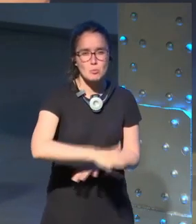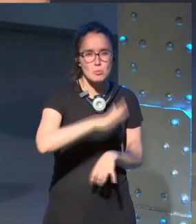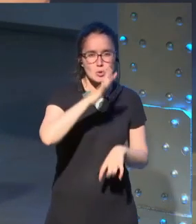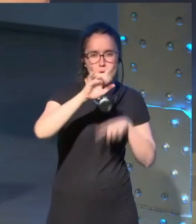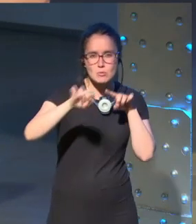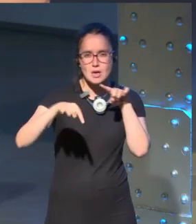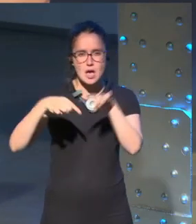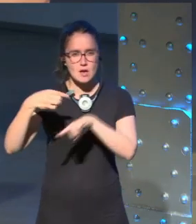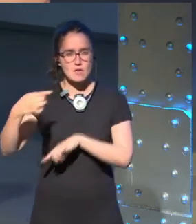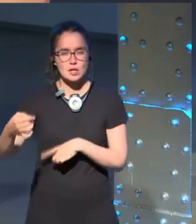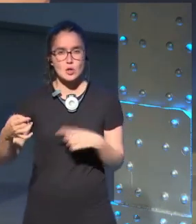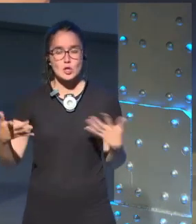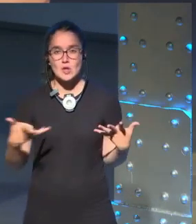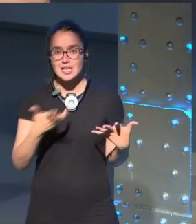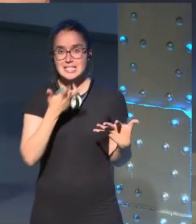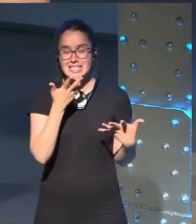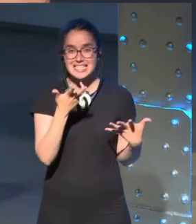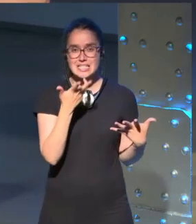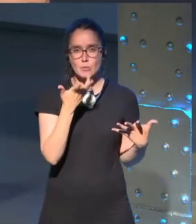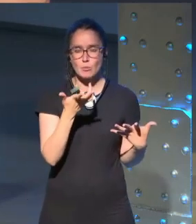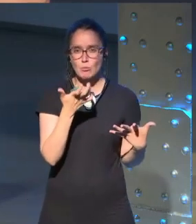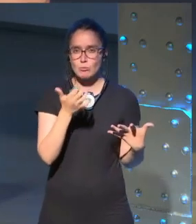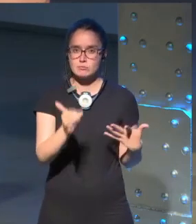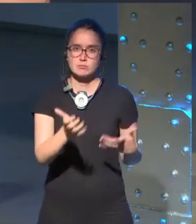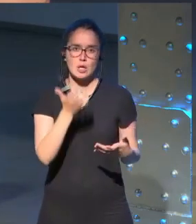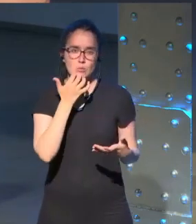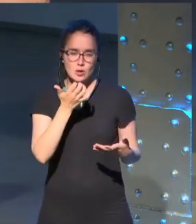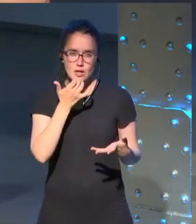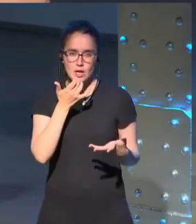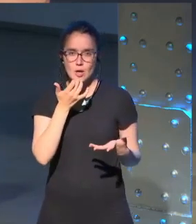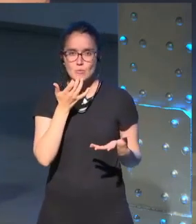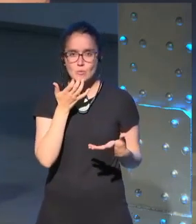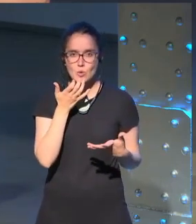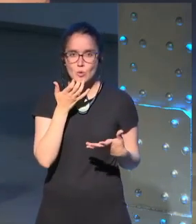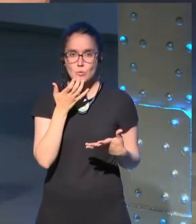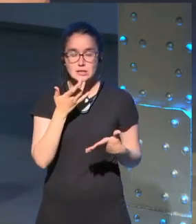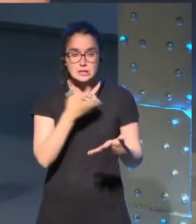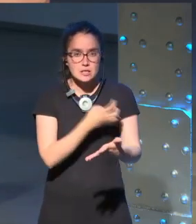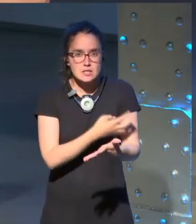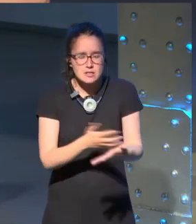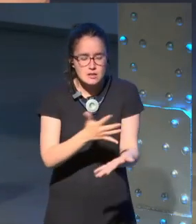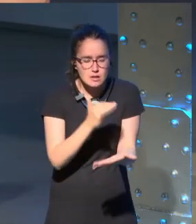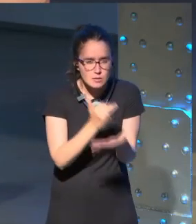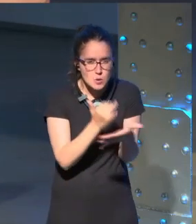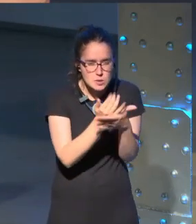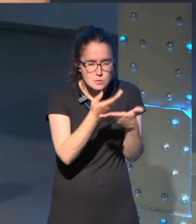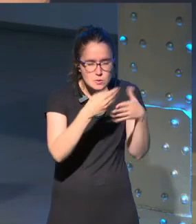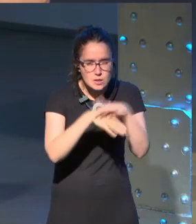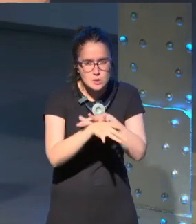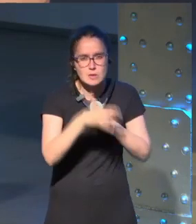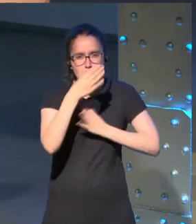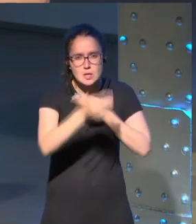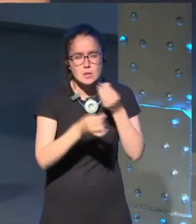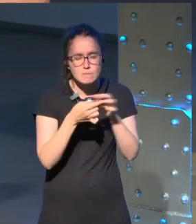If we're collecting something that's bloody, we do this with it, and we do this. There was a very matter of fact thing about it. So